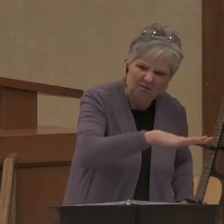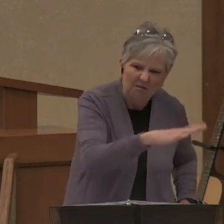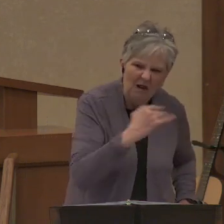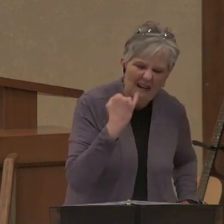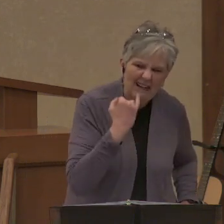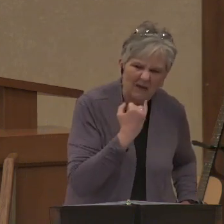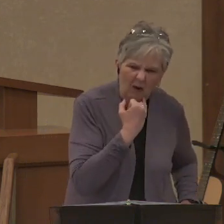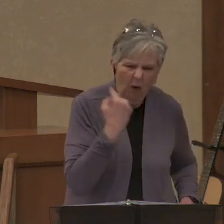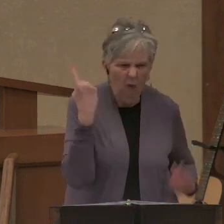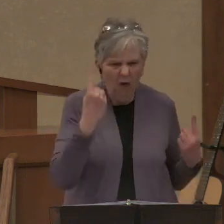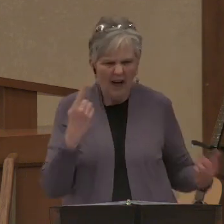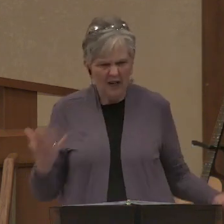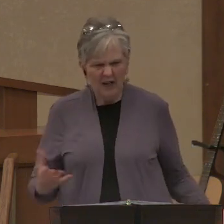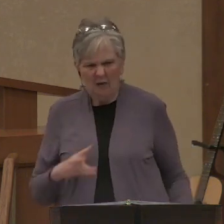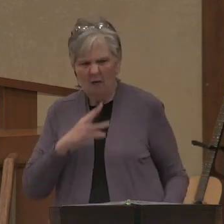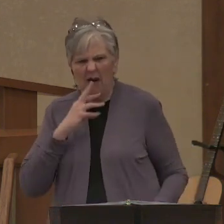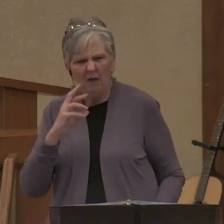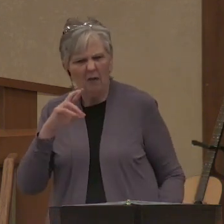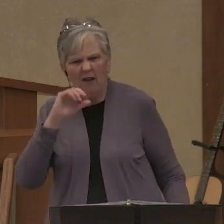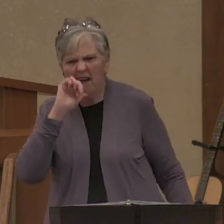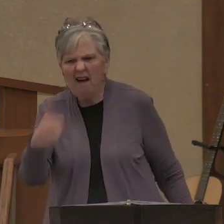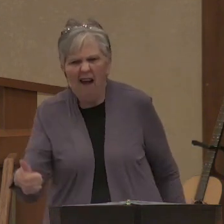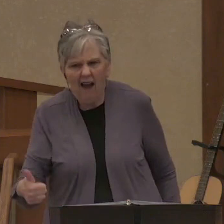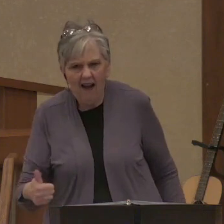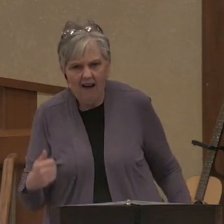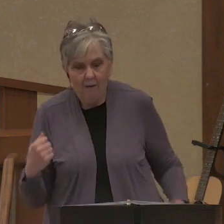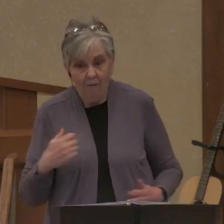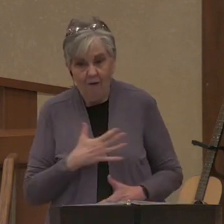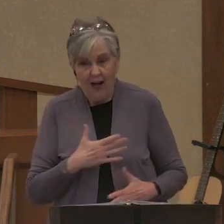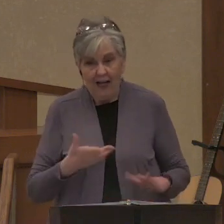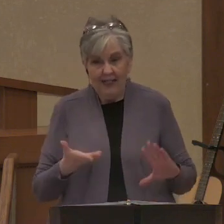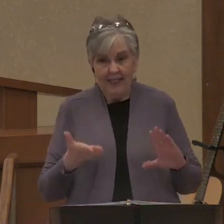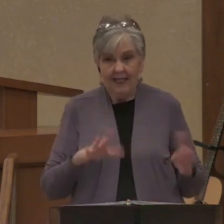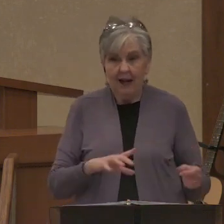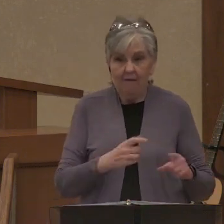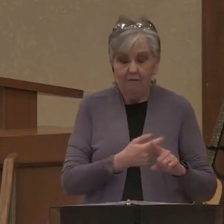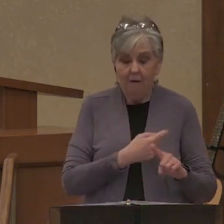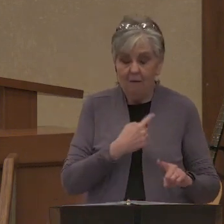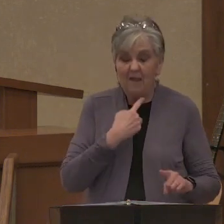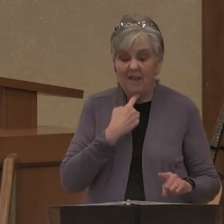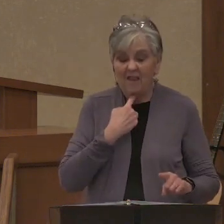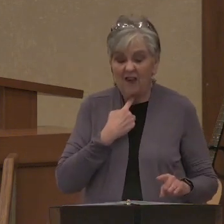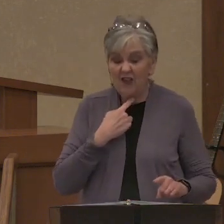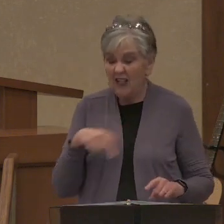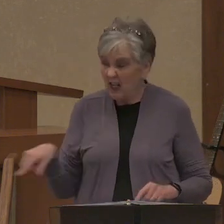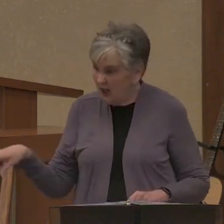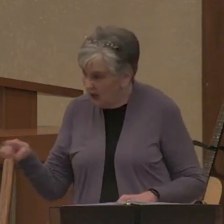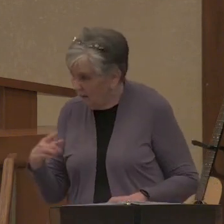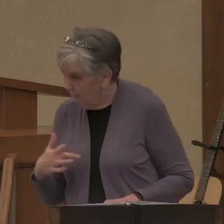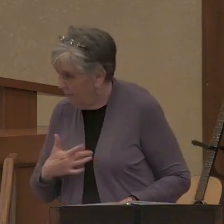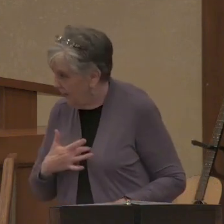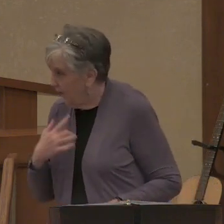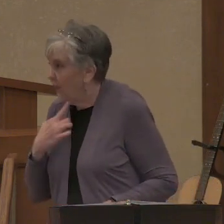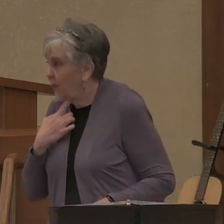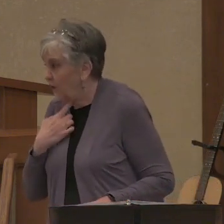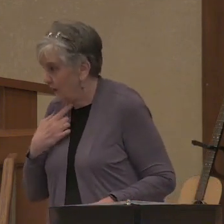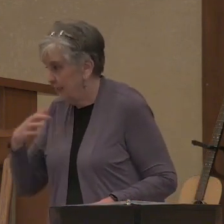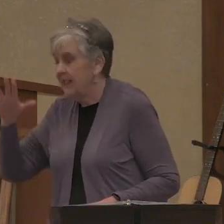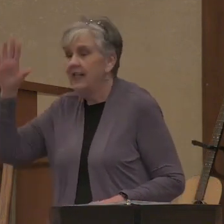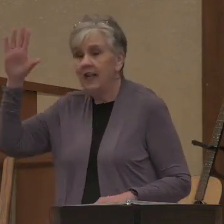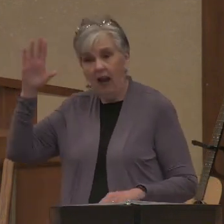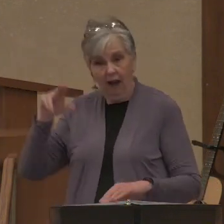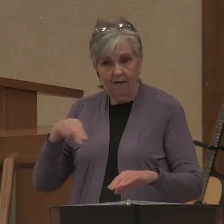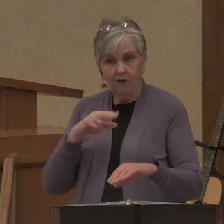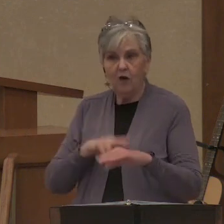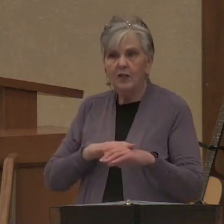we going to find water out here or not? They were afraid they were going to die of thirst. How many of you have ever been thirsty? Of course.